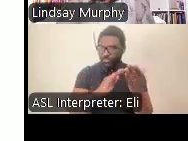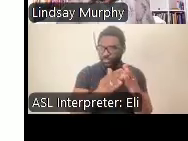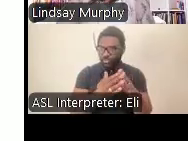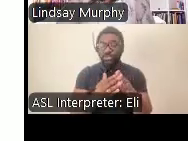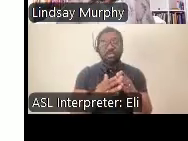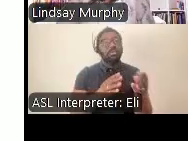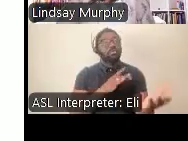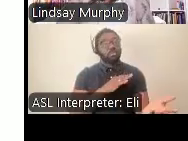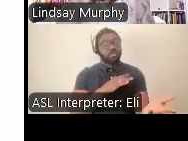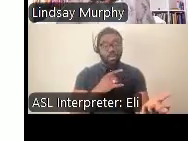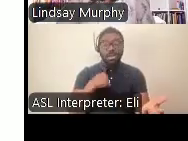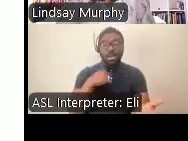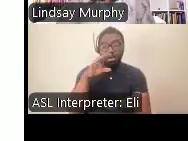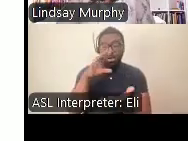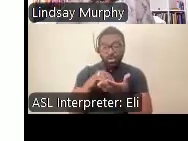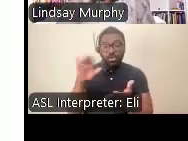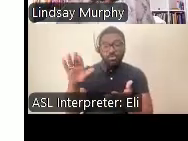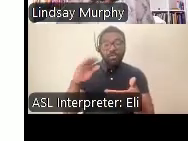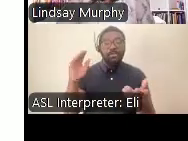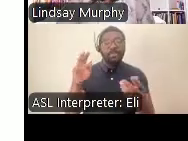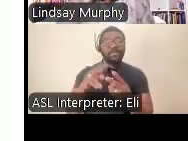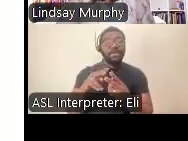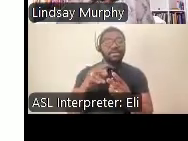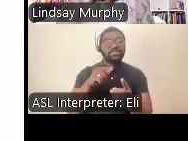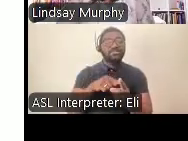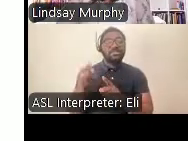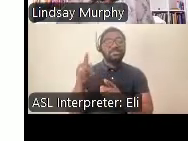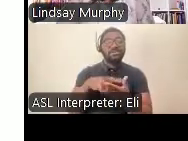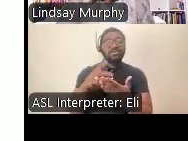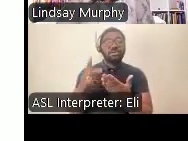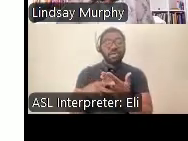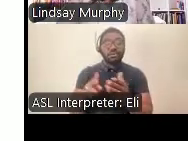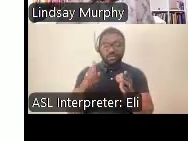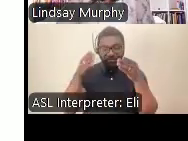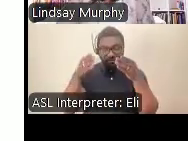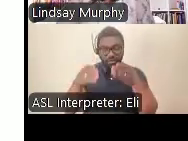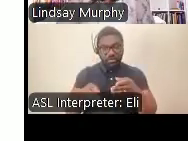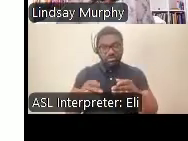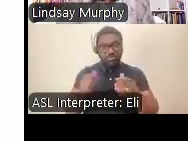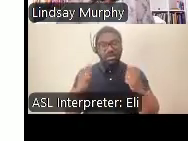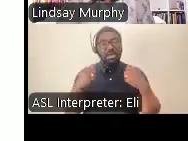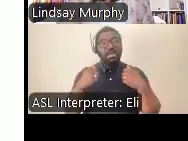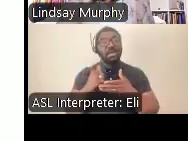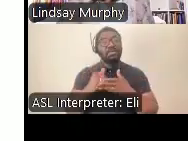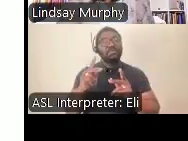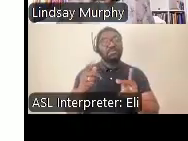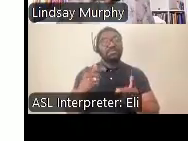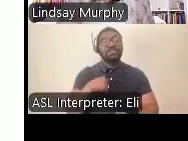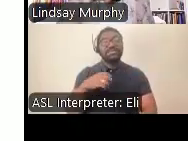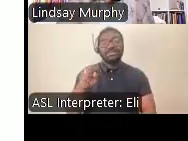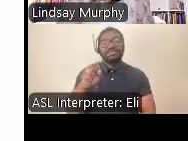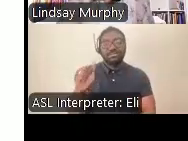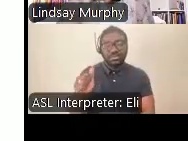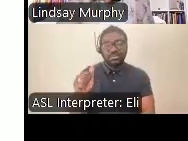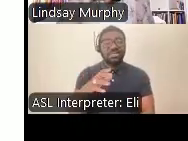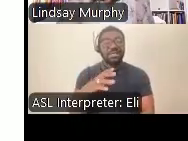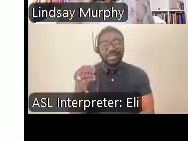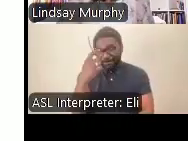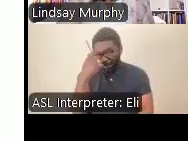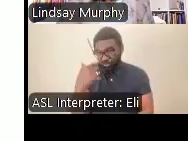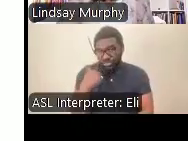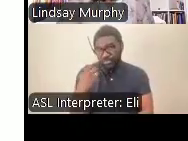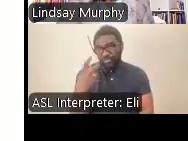peer specialist program, which really focused on helping people with substance abuse issues, mental health issues as